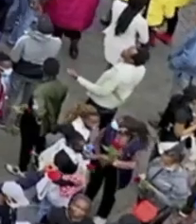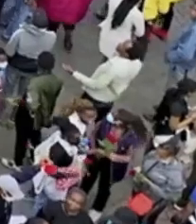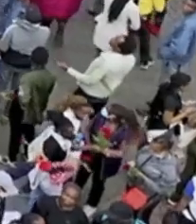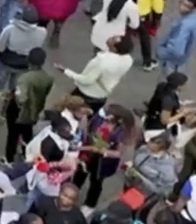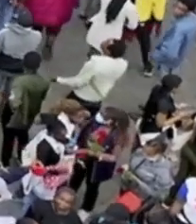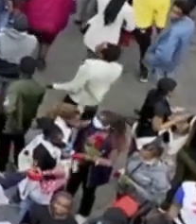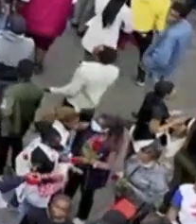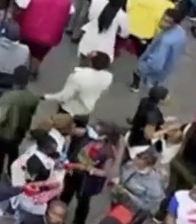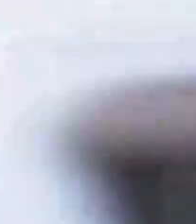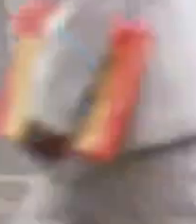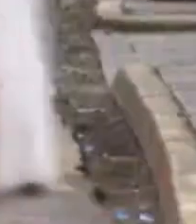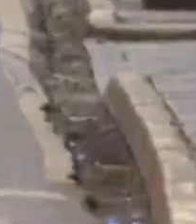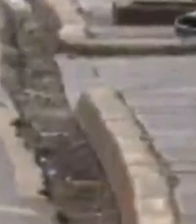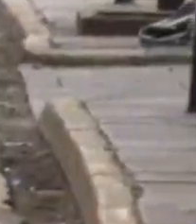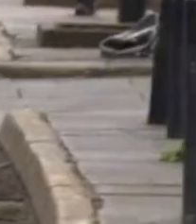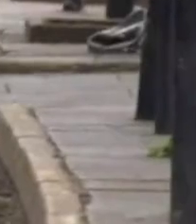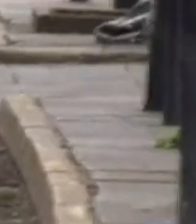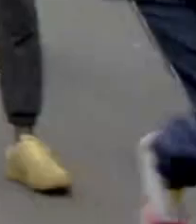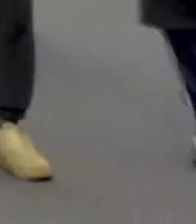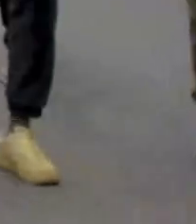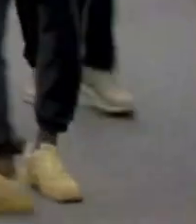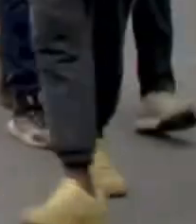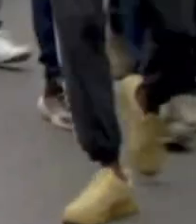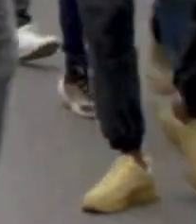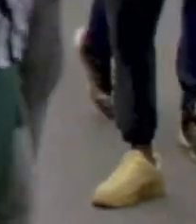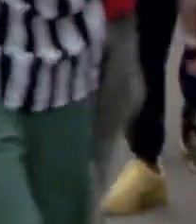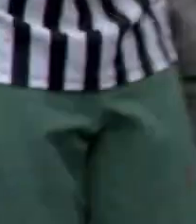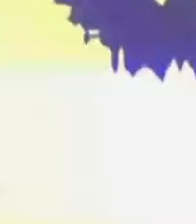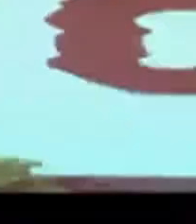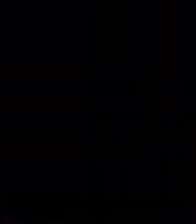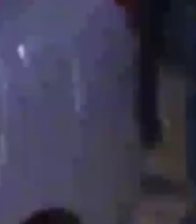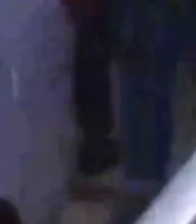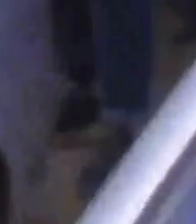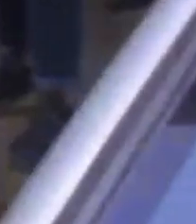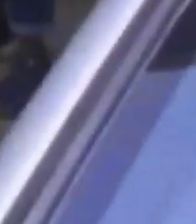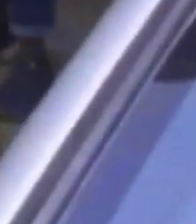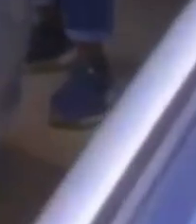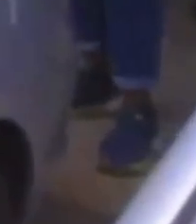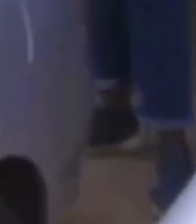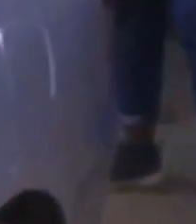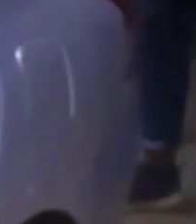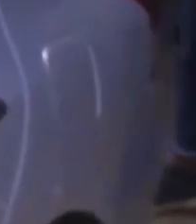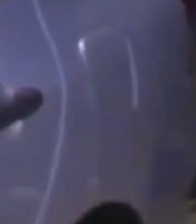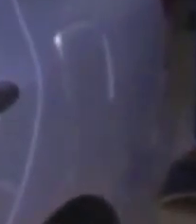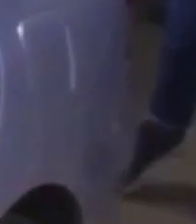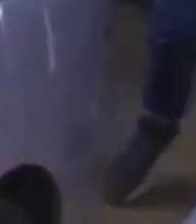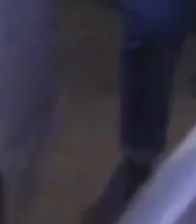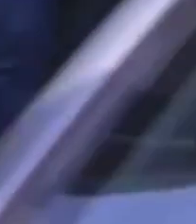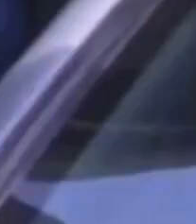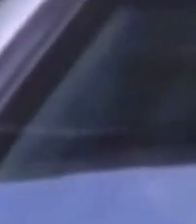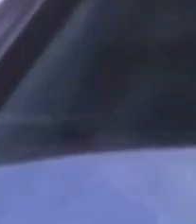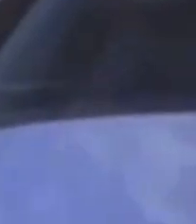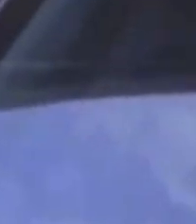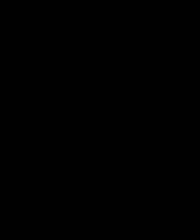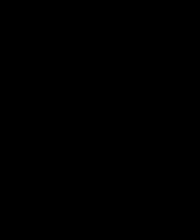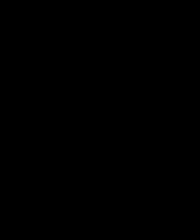We're young people, we're not scared, we're coming, and we're in good numbers. And we lose our fear, they lose their